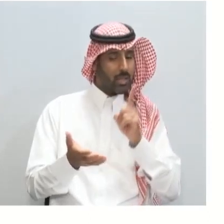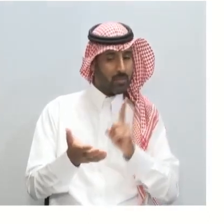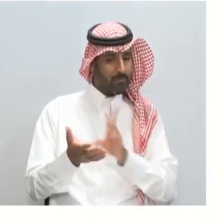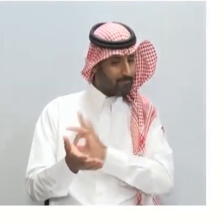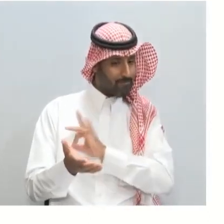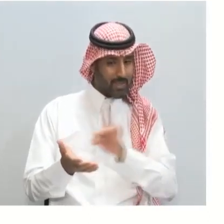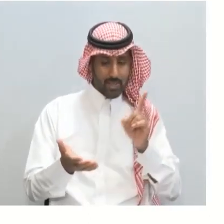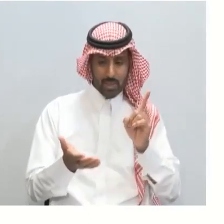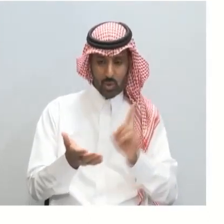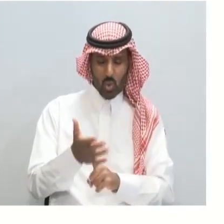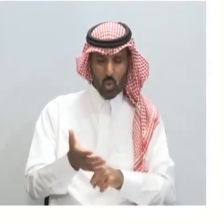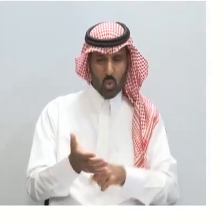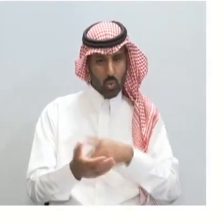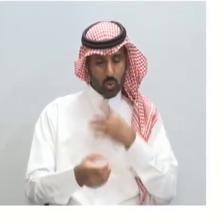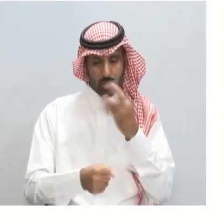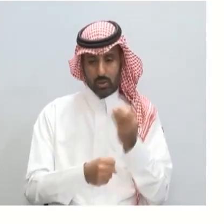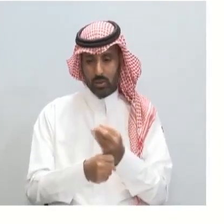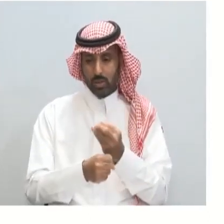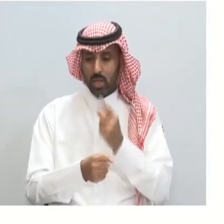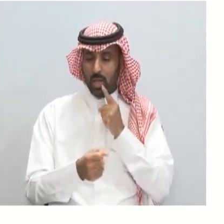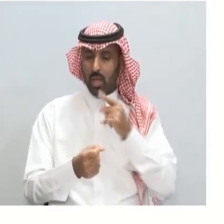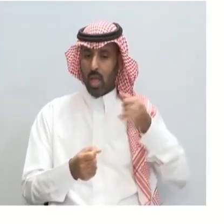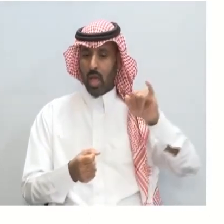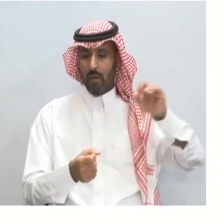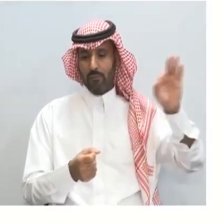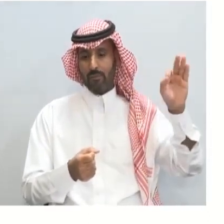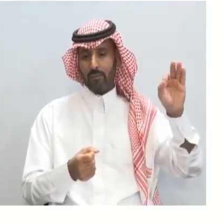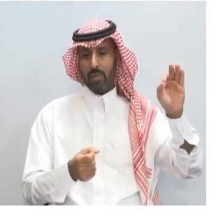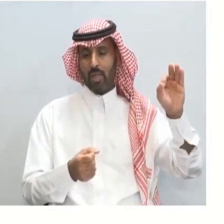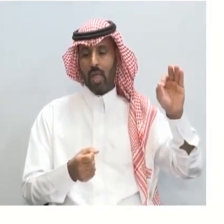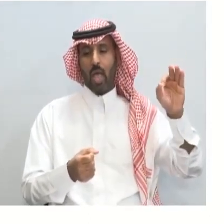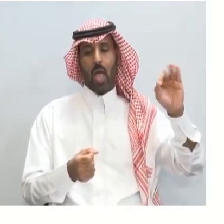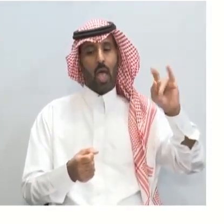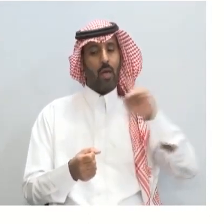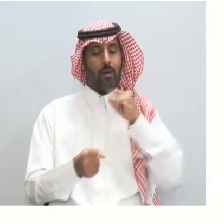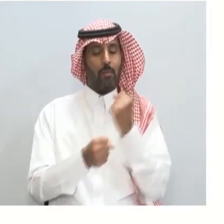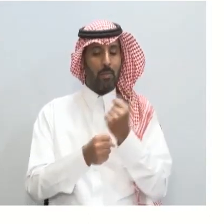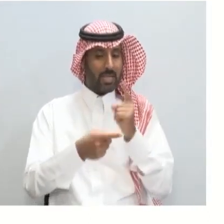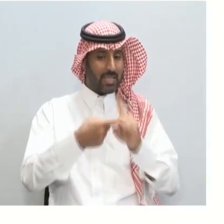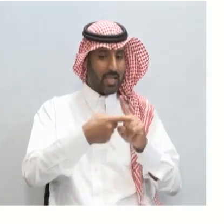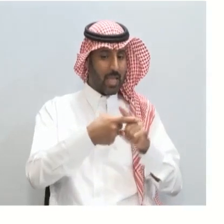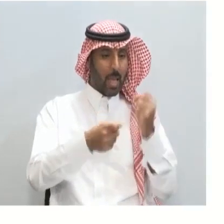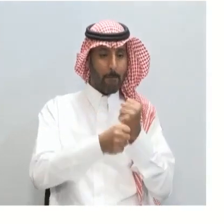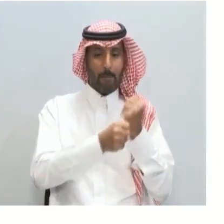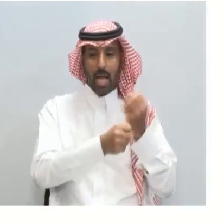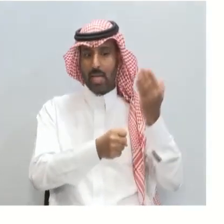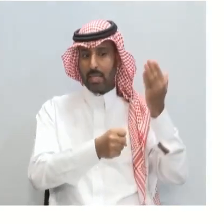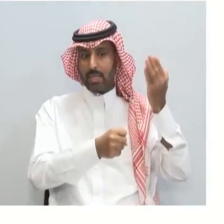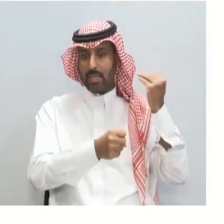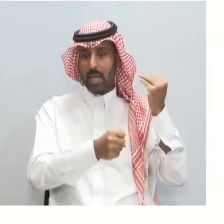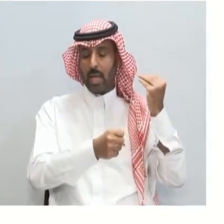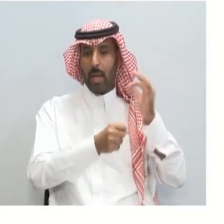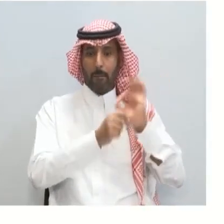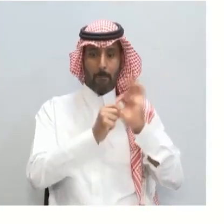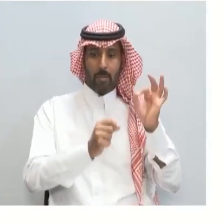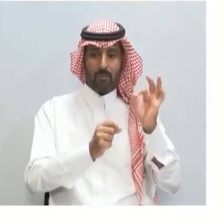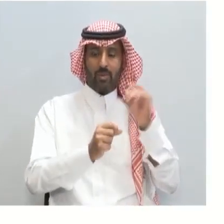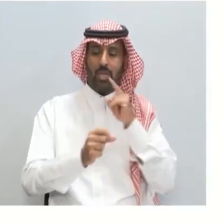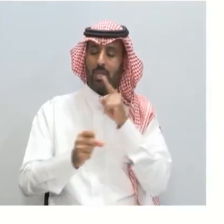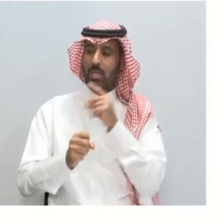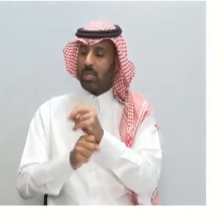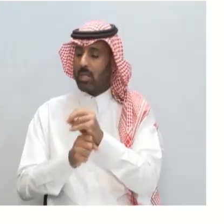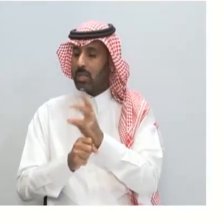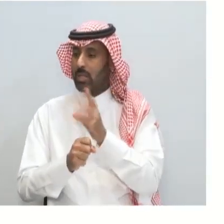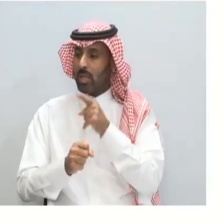or untrue, we can use as if and as though plus a past or past perfect verb to suggest that